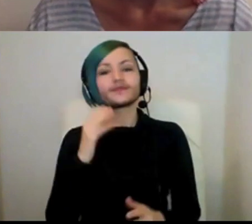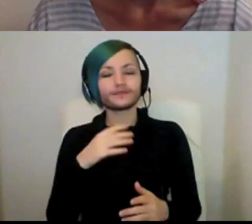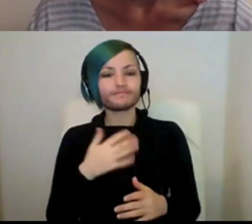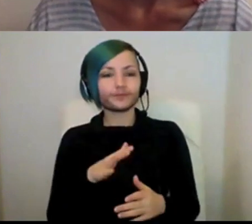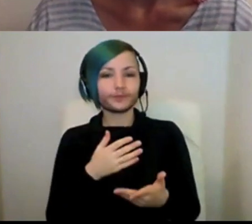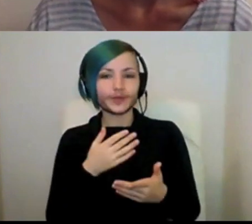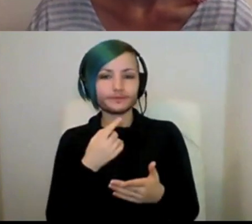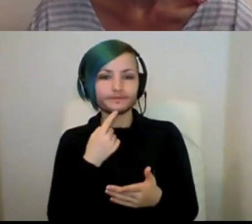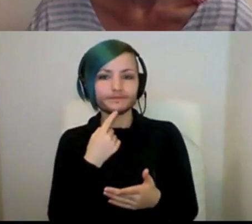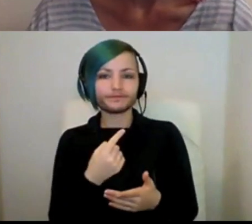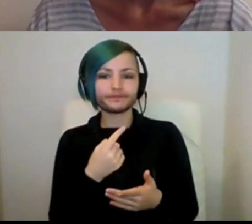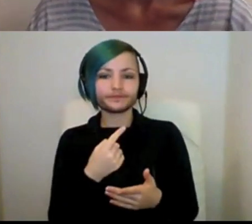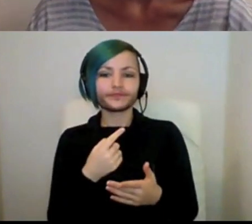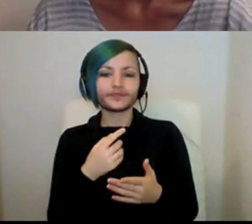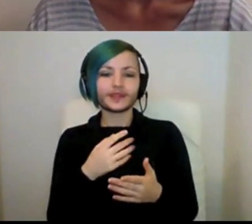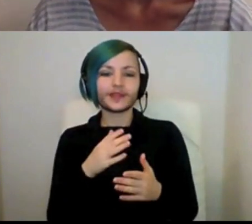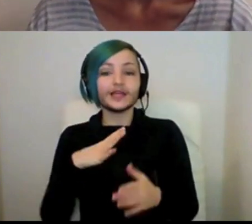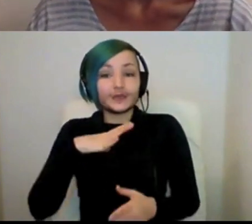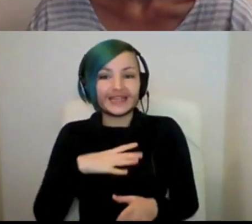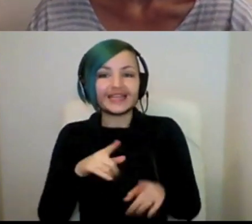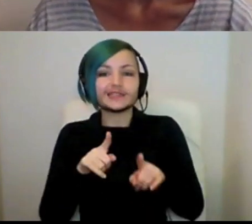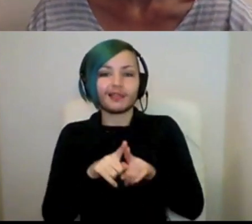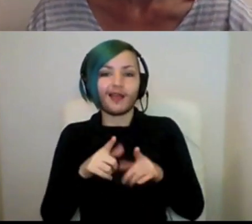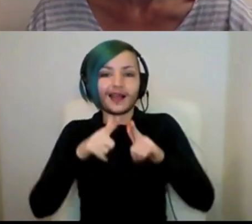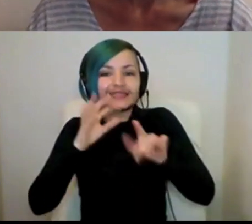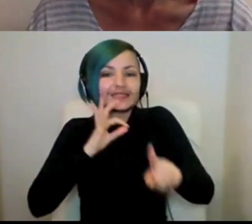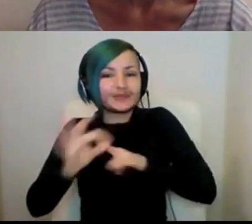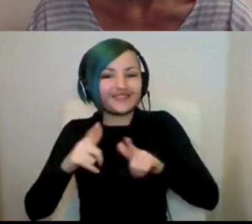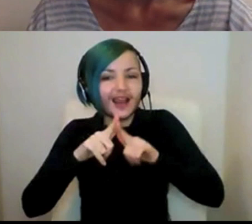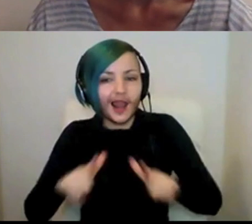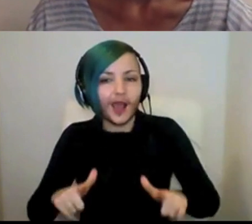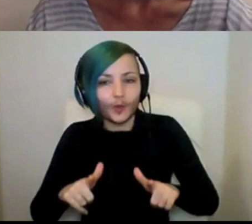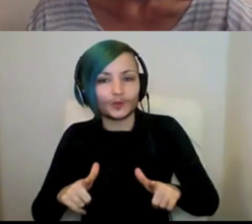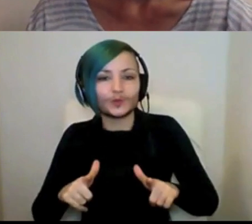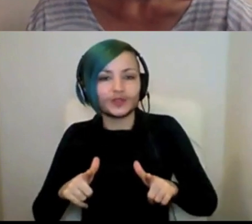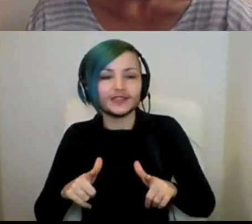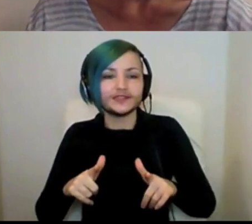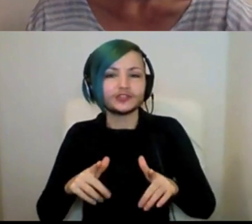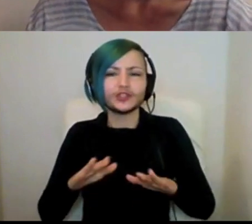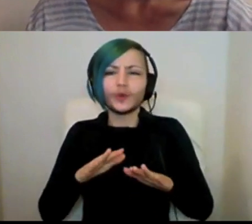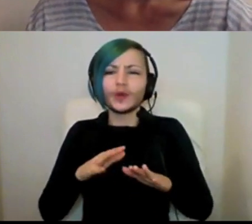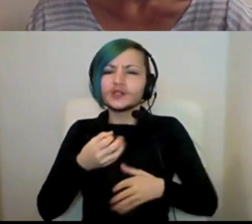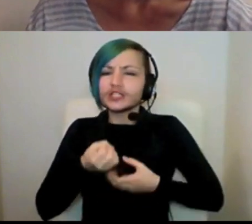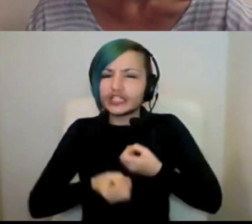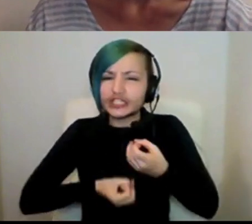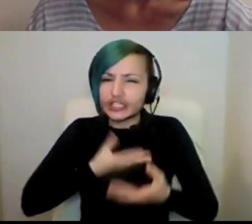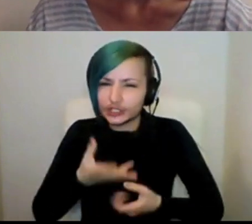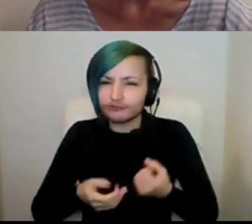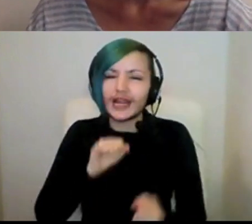a critical language that is able to not just describe, but really